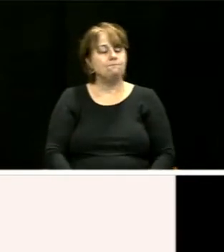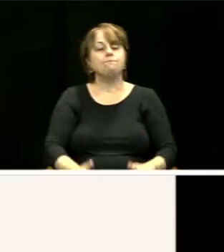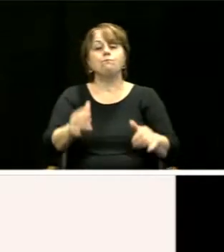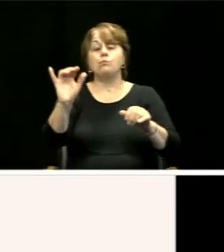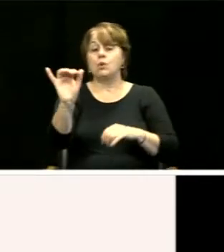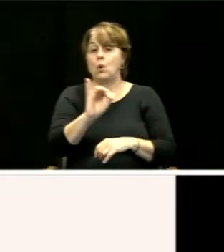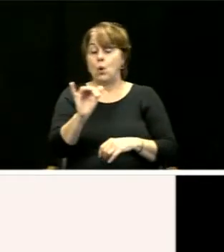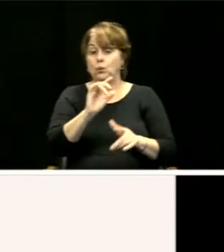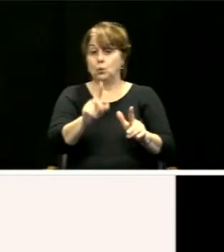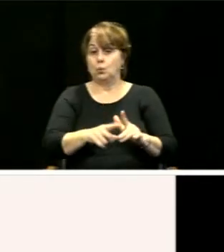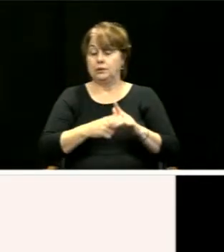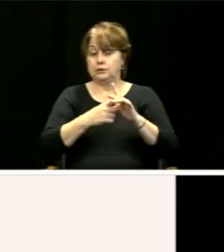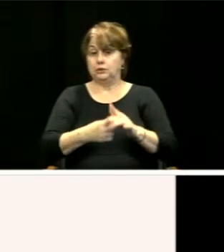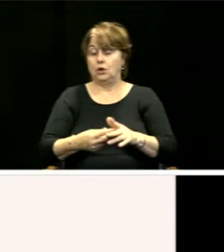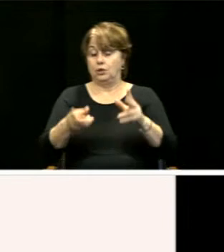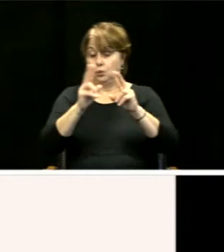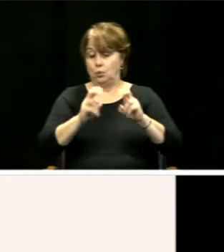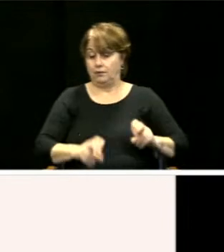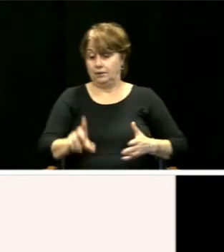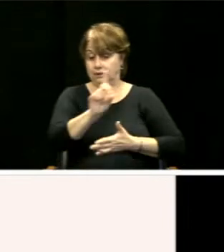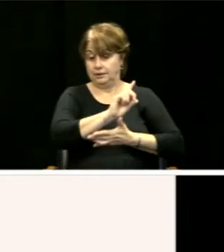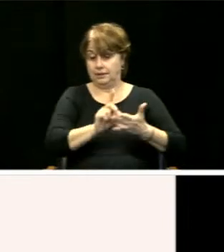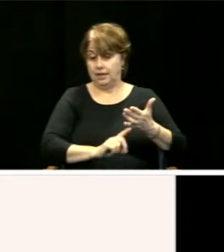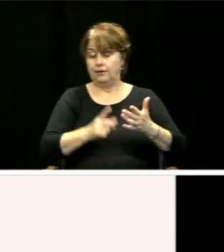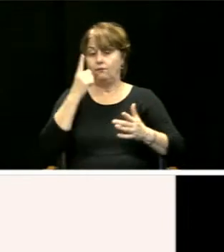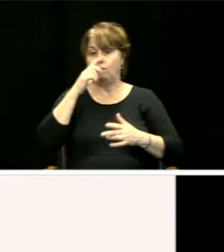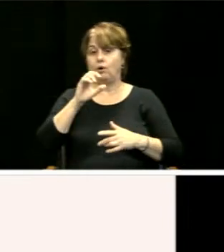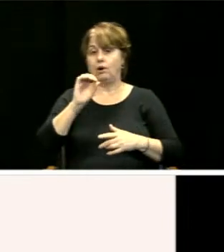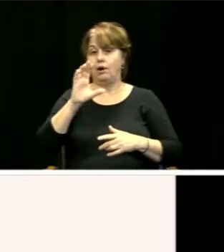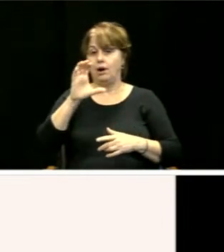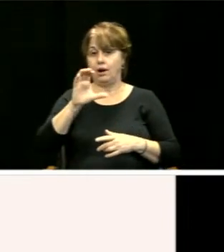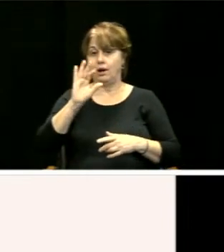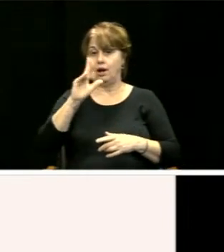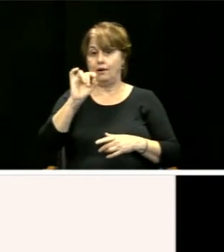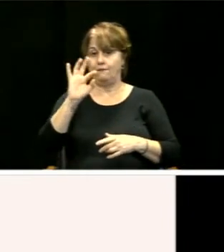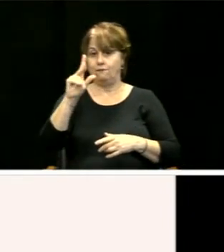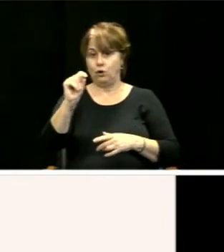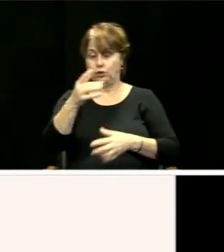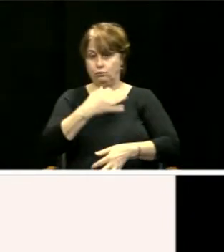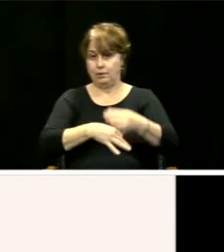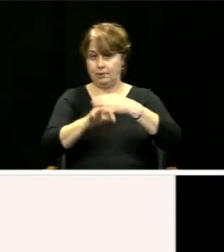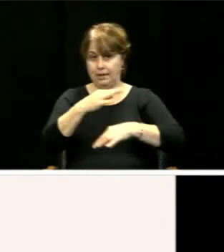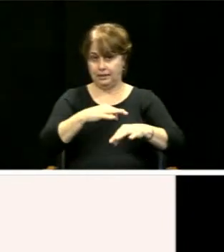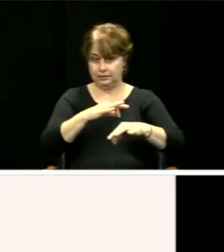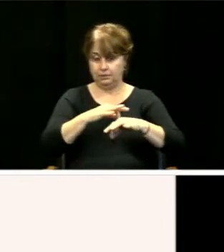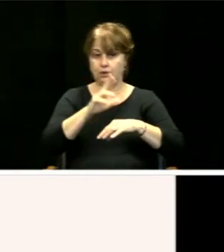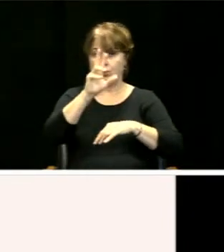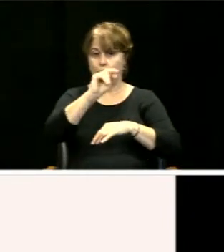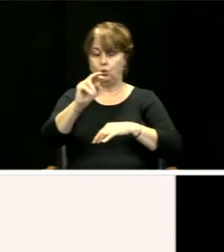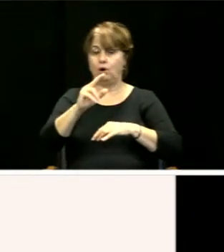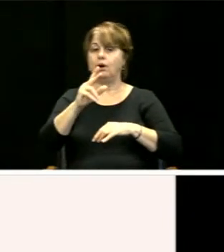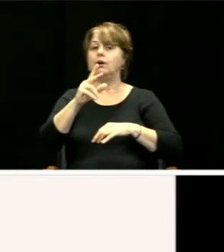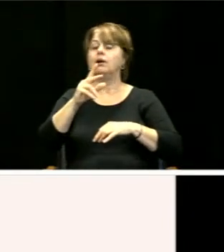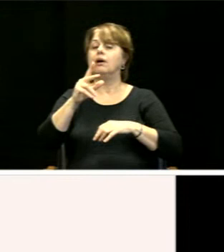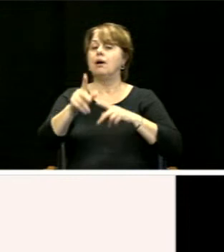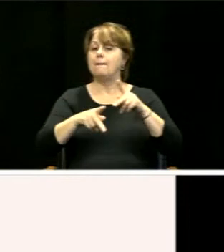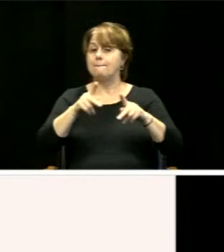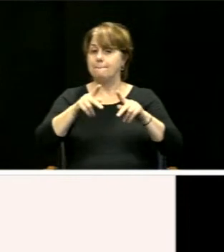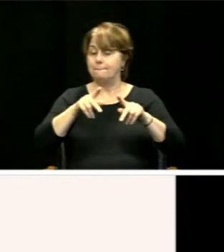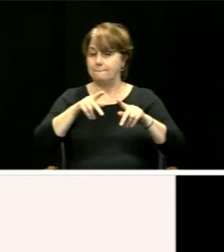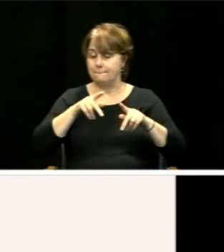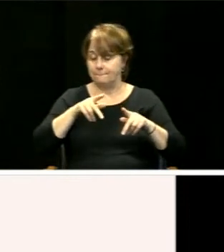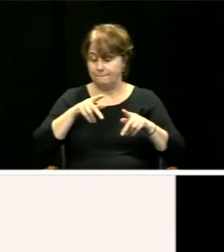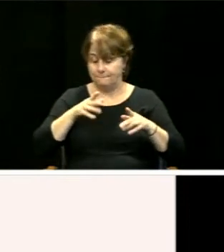started looking at the design for the culvert replacements at Trout Brook Drive, the Yukon pedestrian culvert, and then also